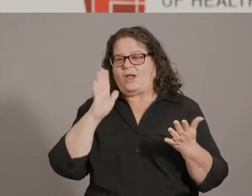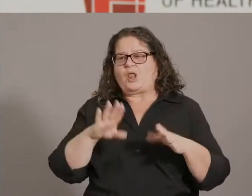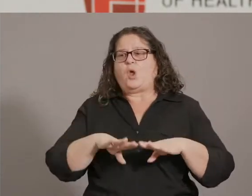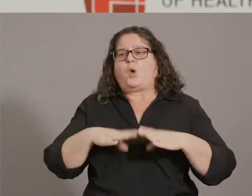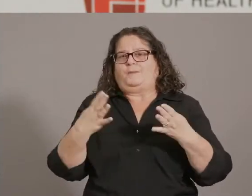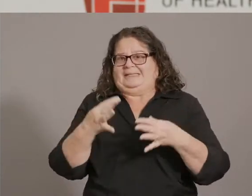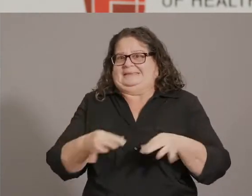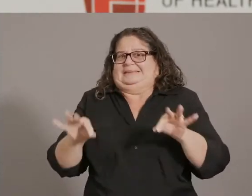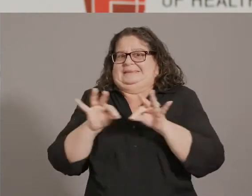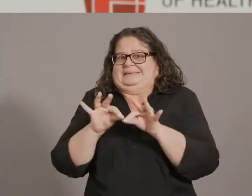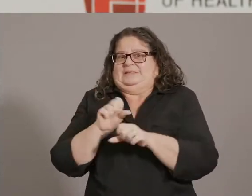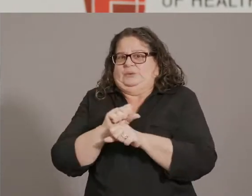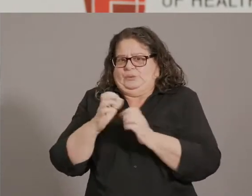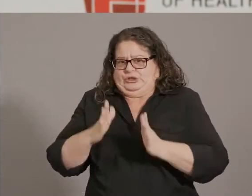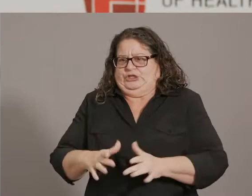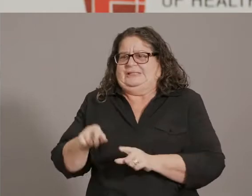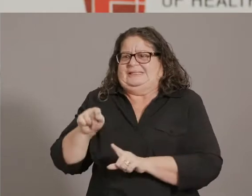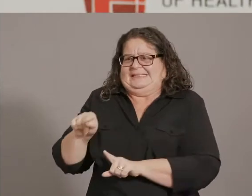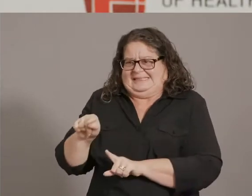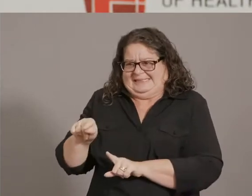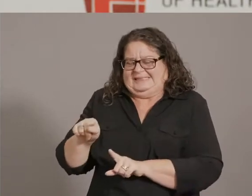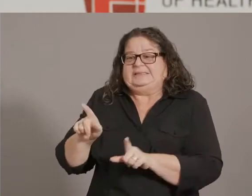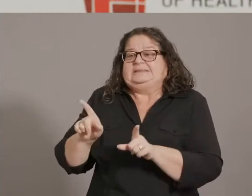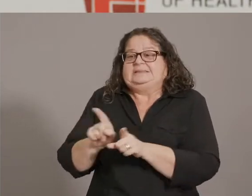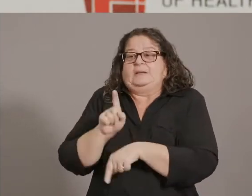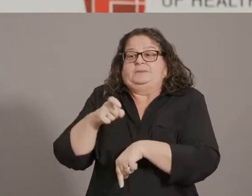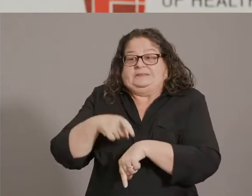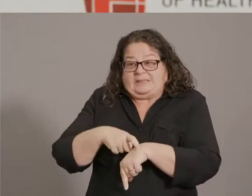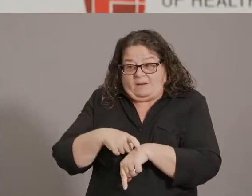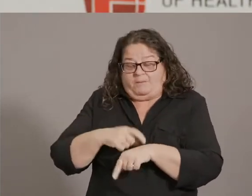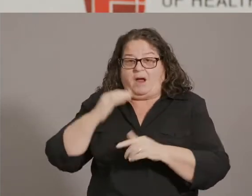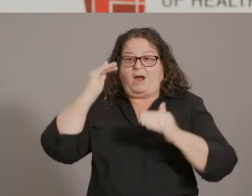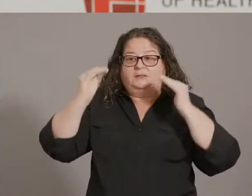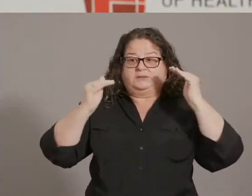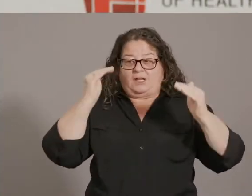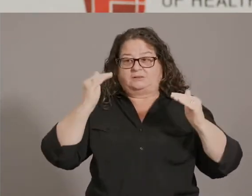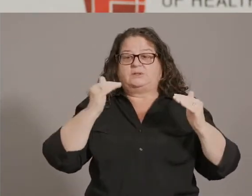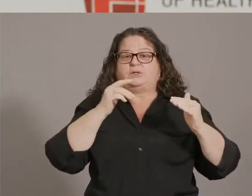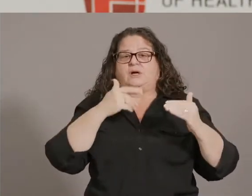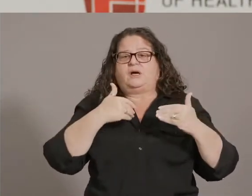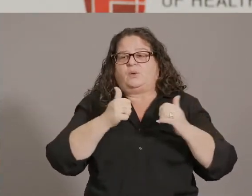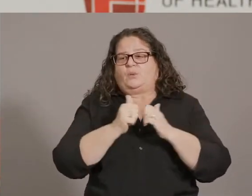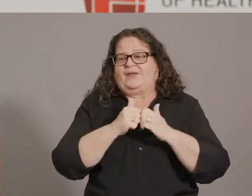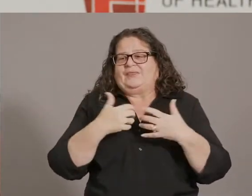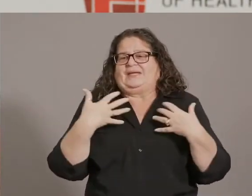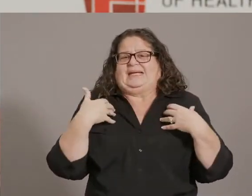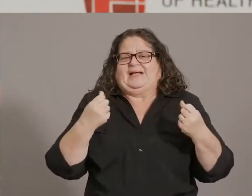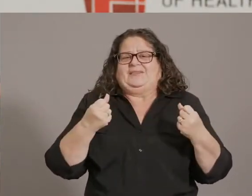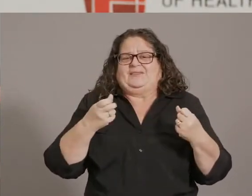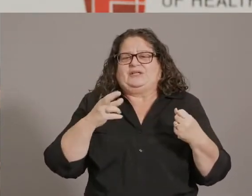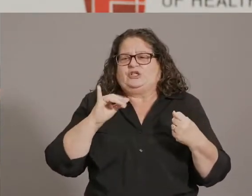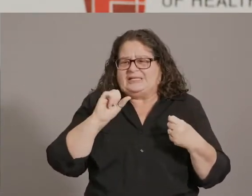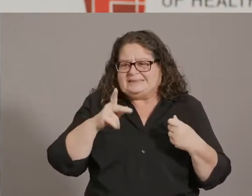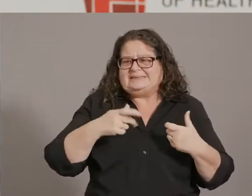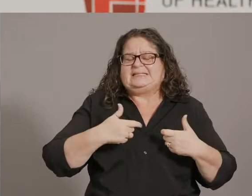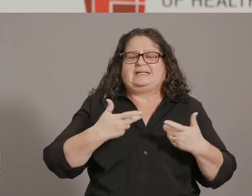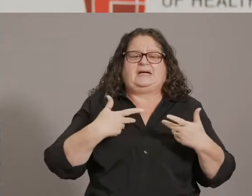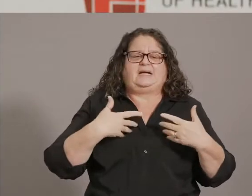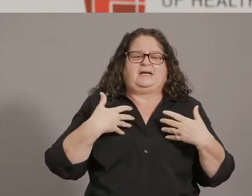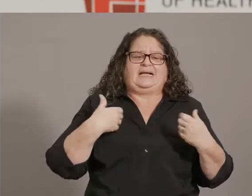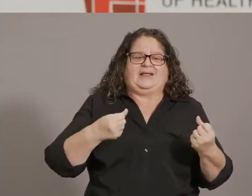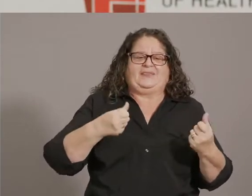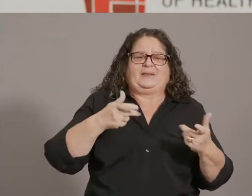with high-risk conditions that are living in congregate settings first, which would be like our Department of Corrections, as they've